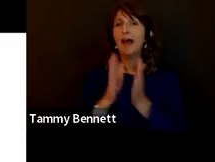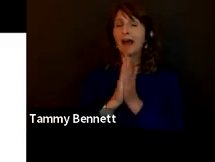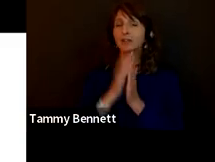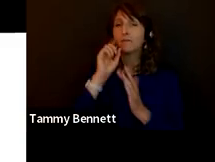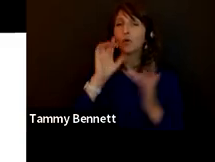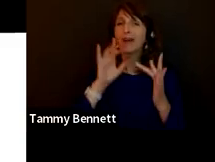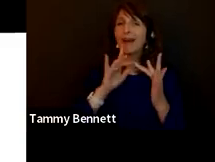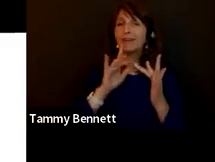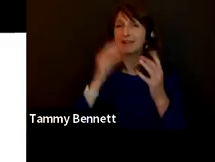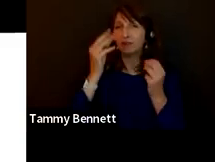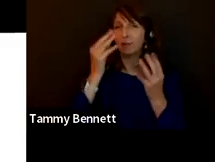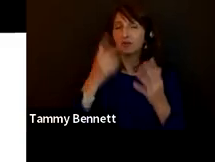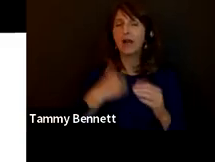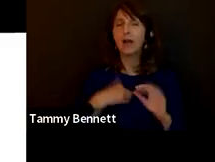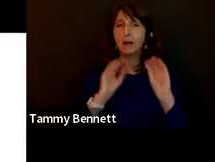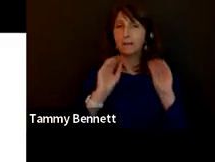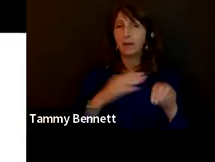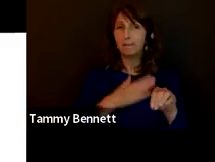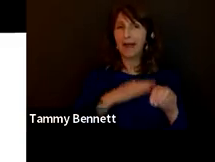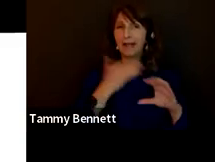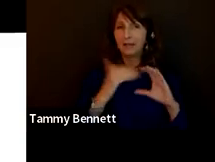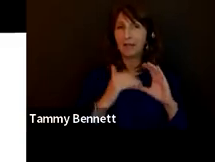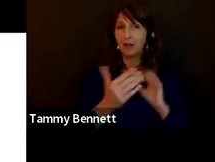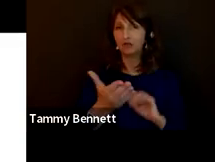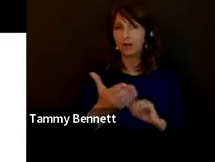here. And it is